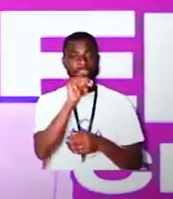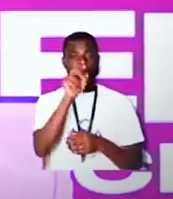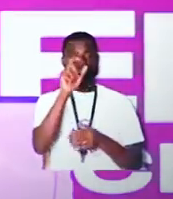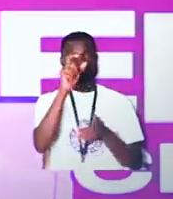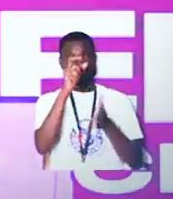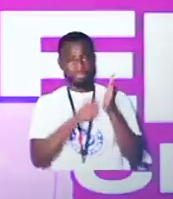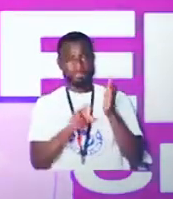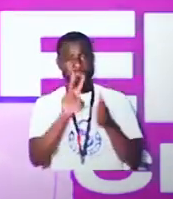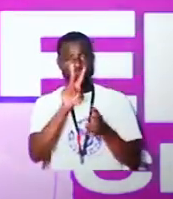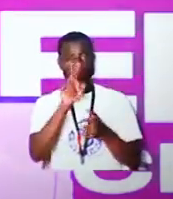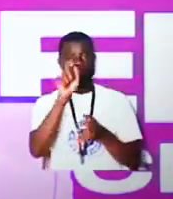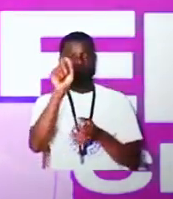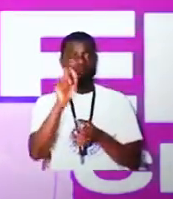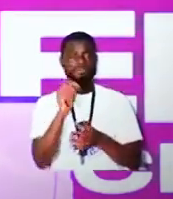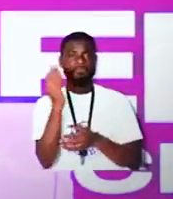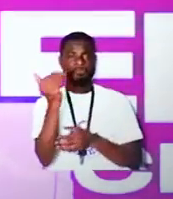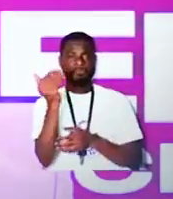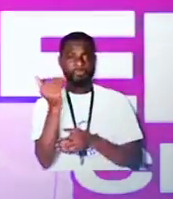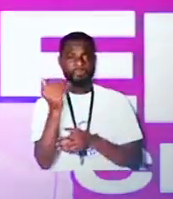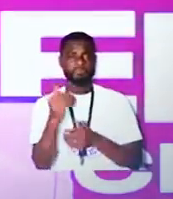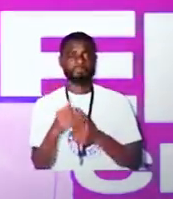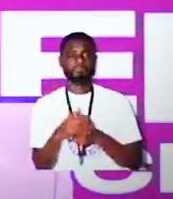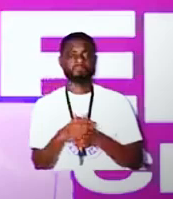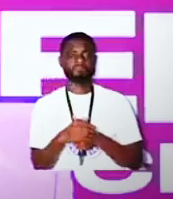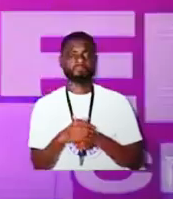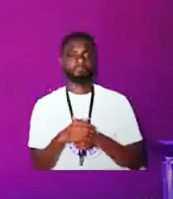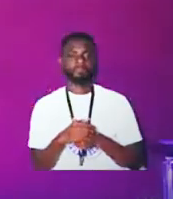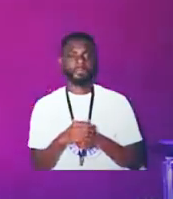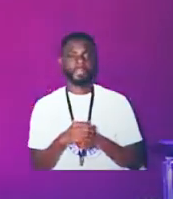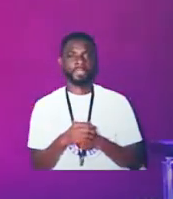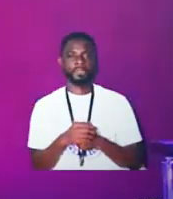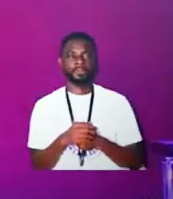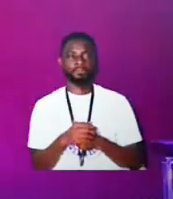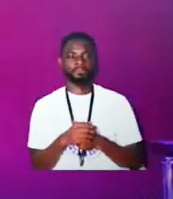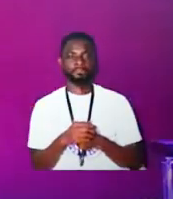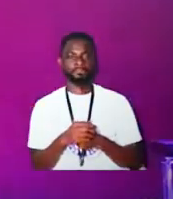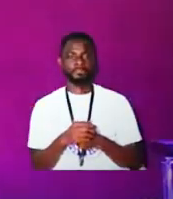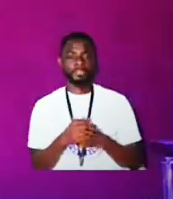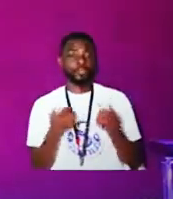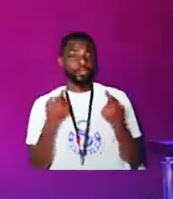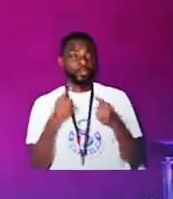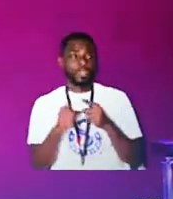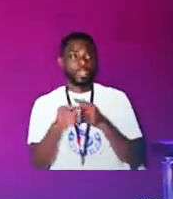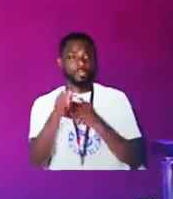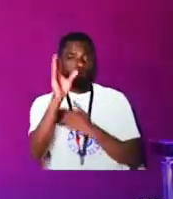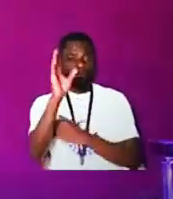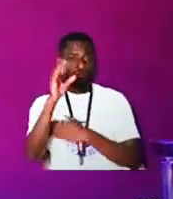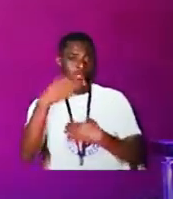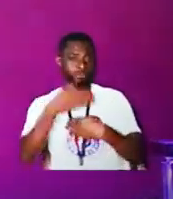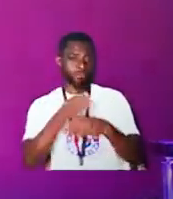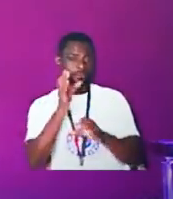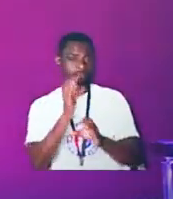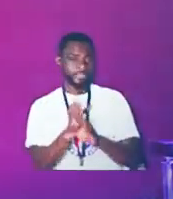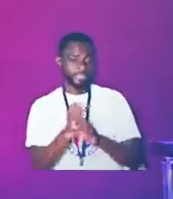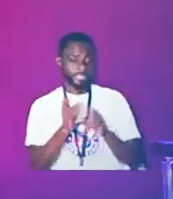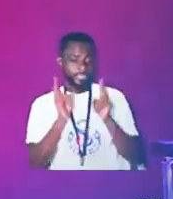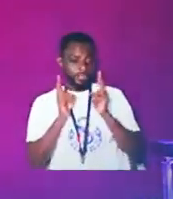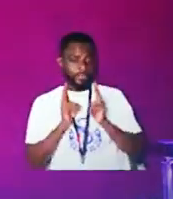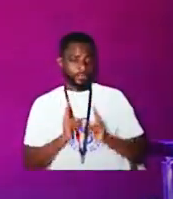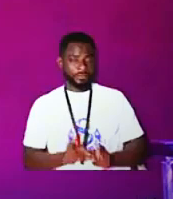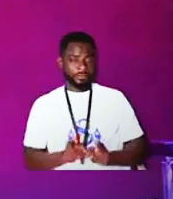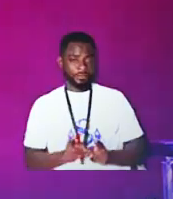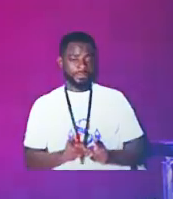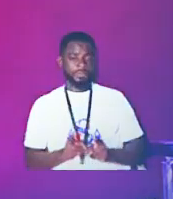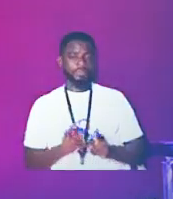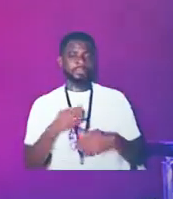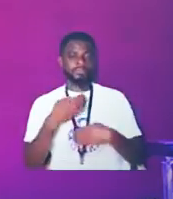15, are you here? Yes. When God created the human being, he created him